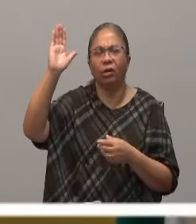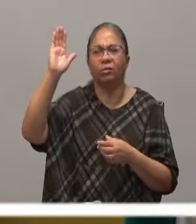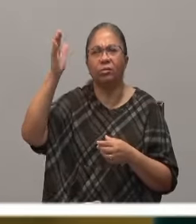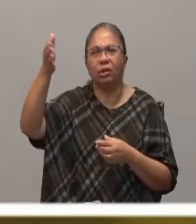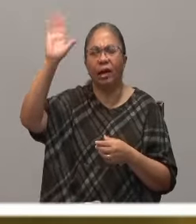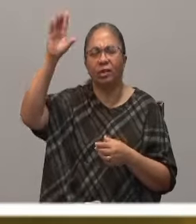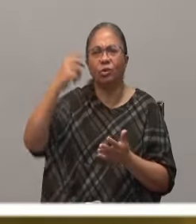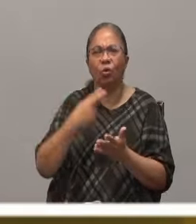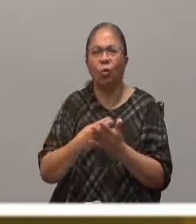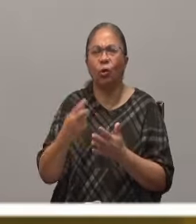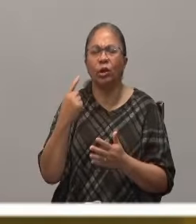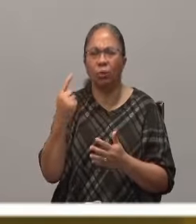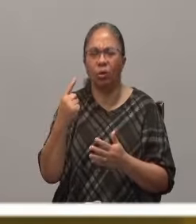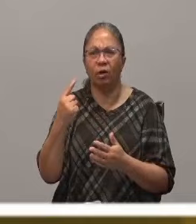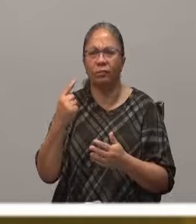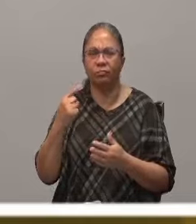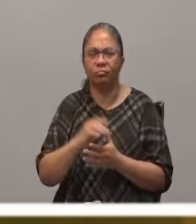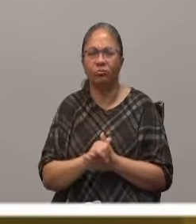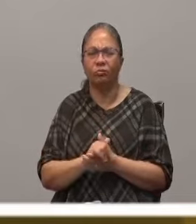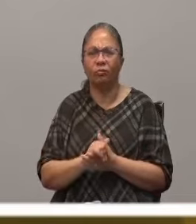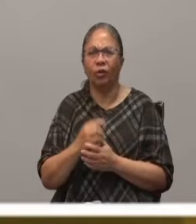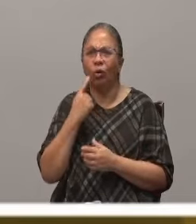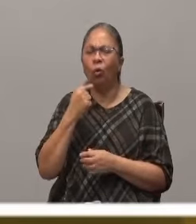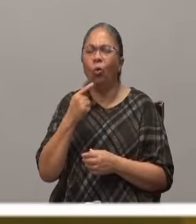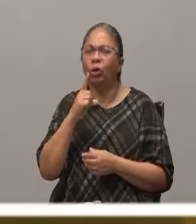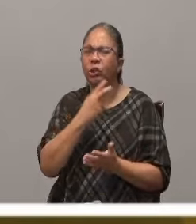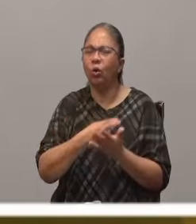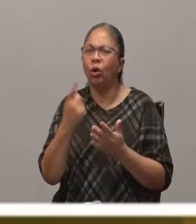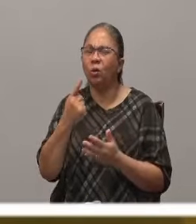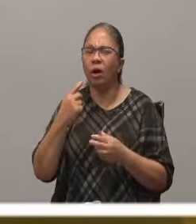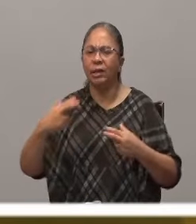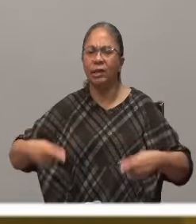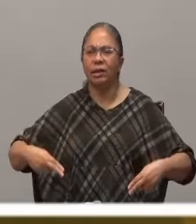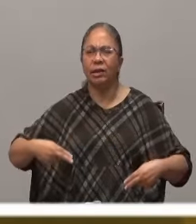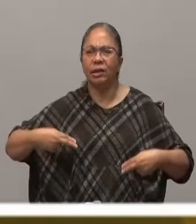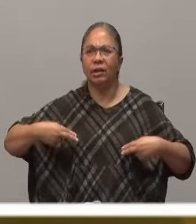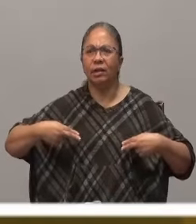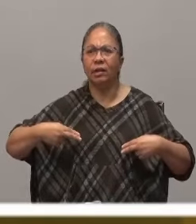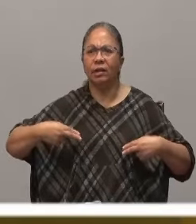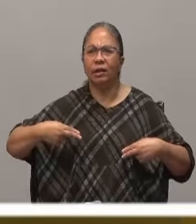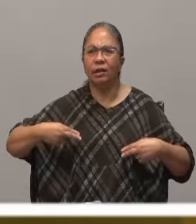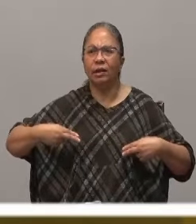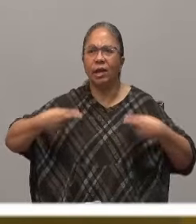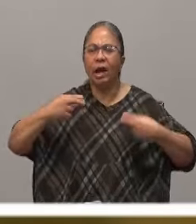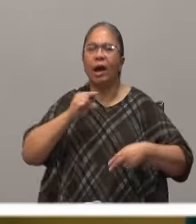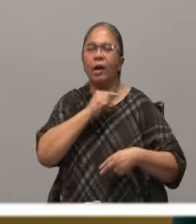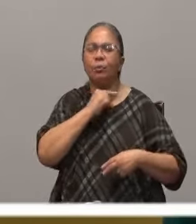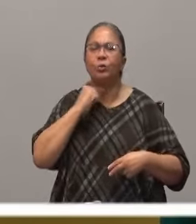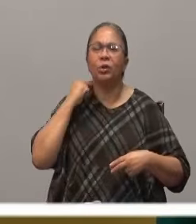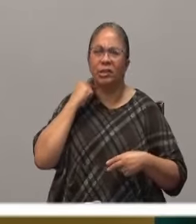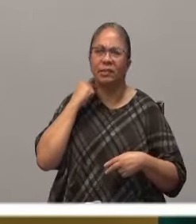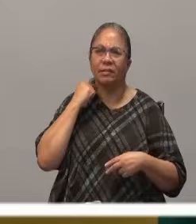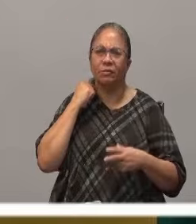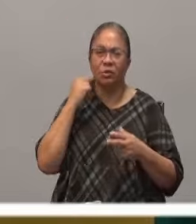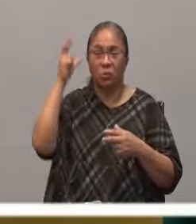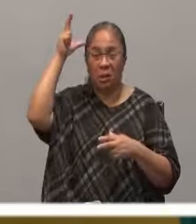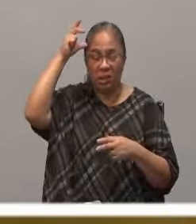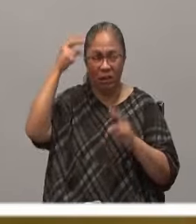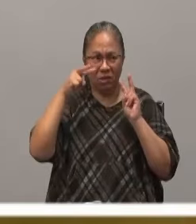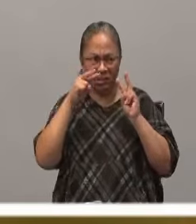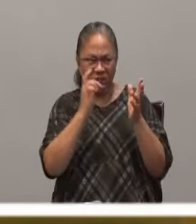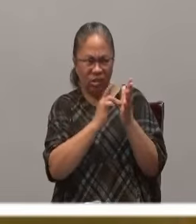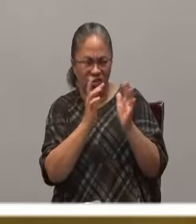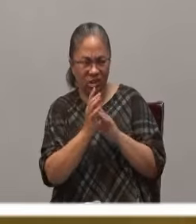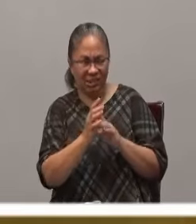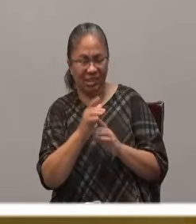One. The High Priest is the Holy One. And so what the devil saw was that Jesus was the High Priest. He's not